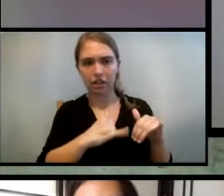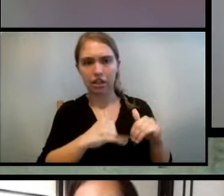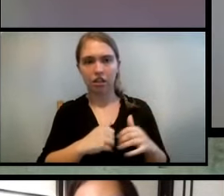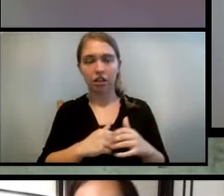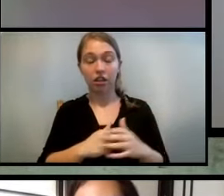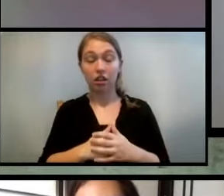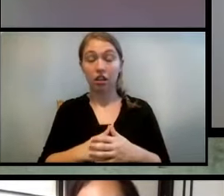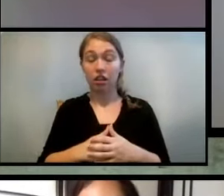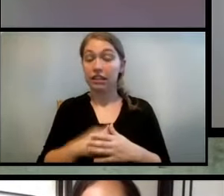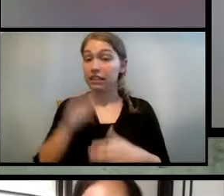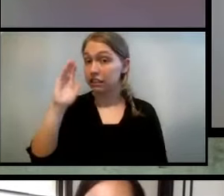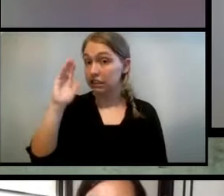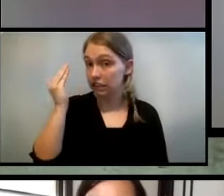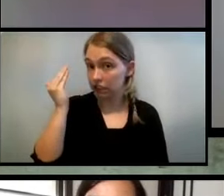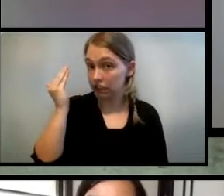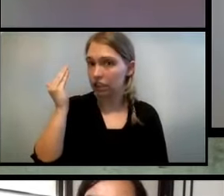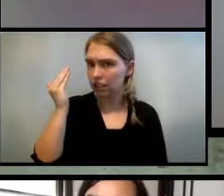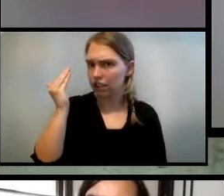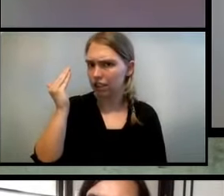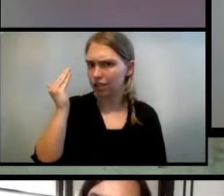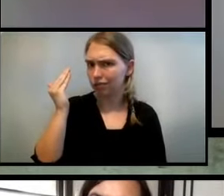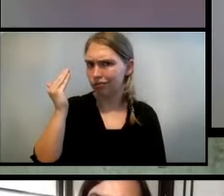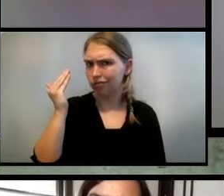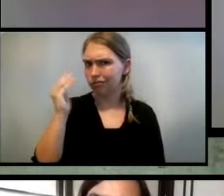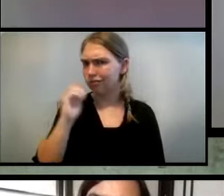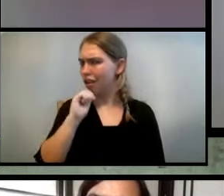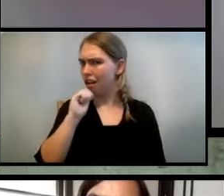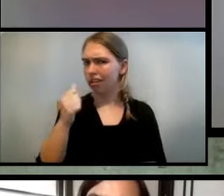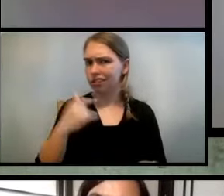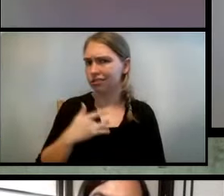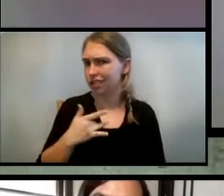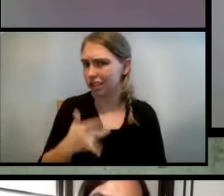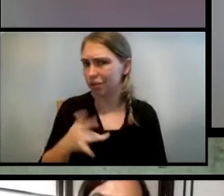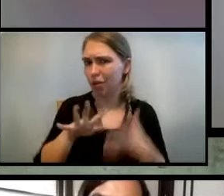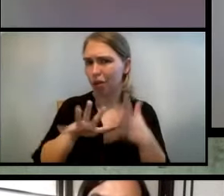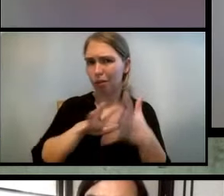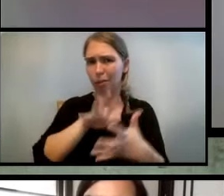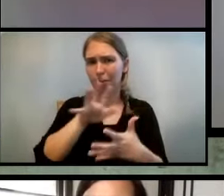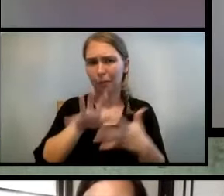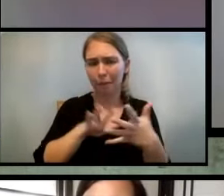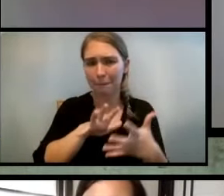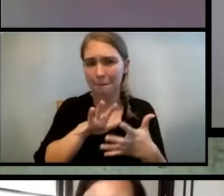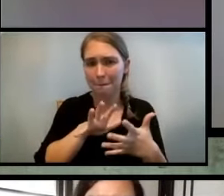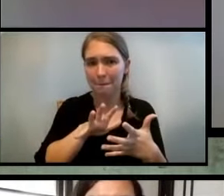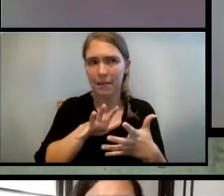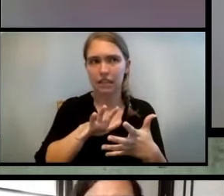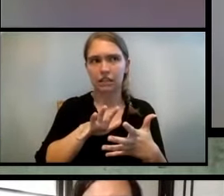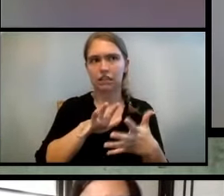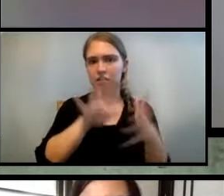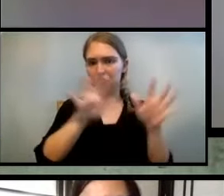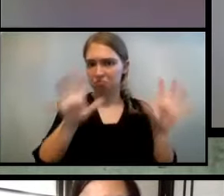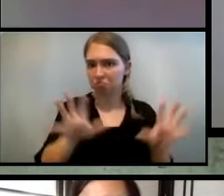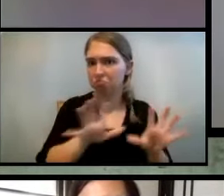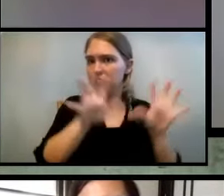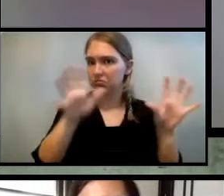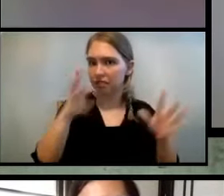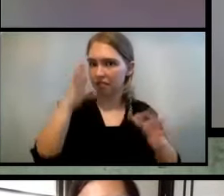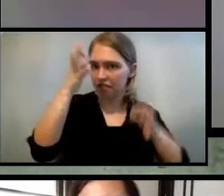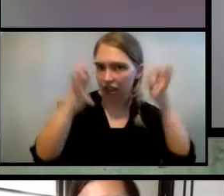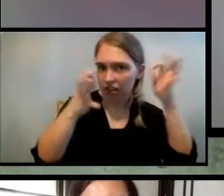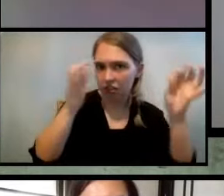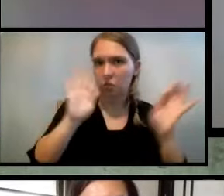because it seemed to me an unusual mix, you know, lush otherworldly fantasy, but with a literary focus on the